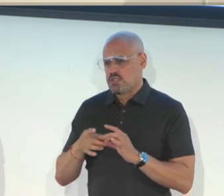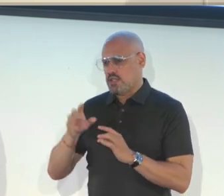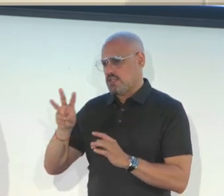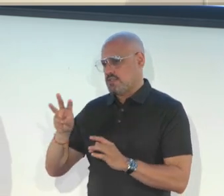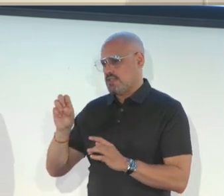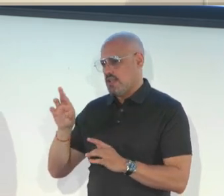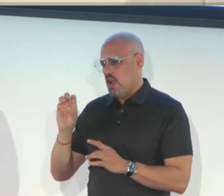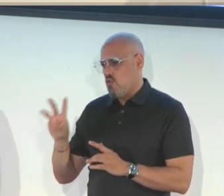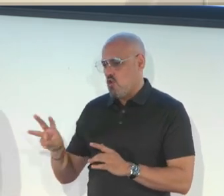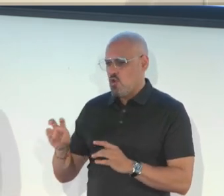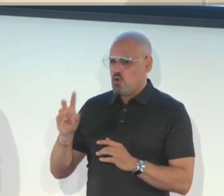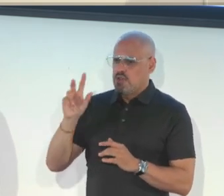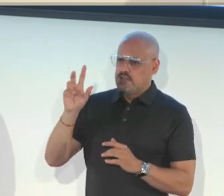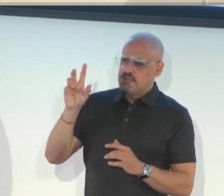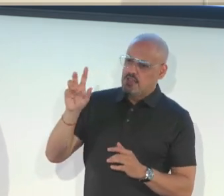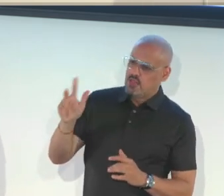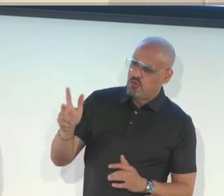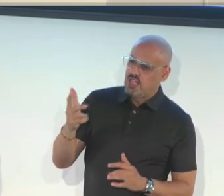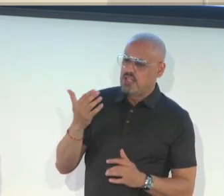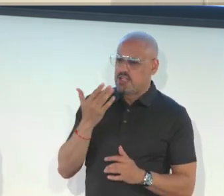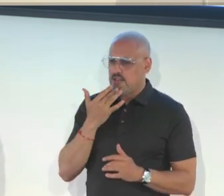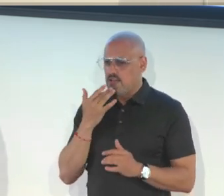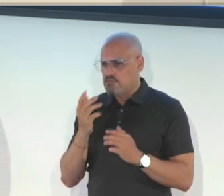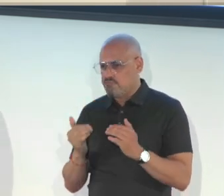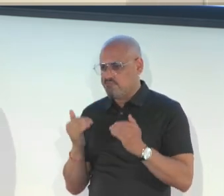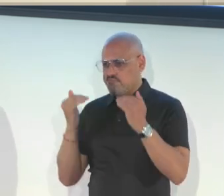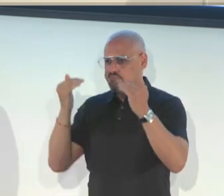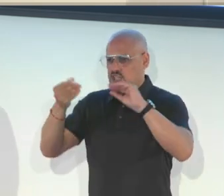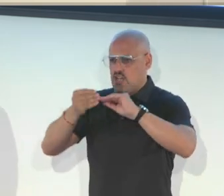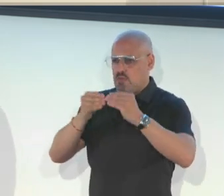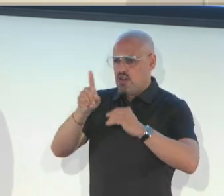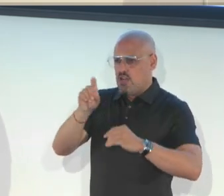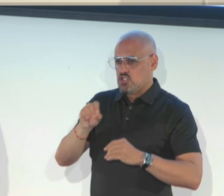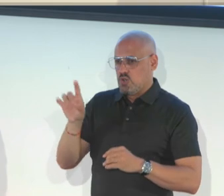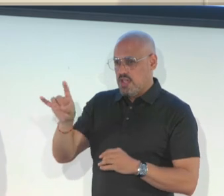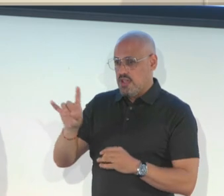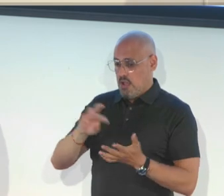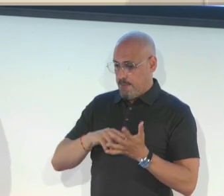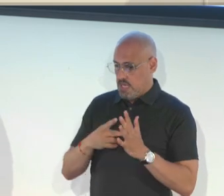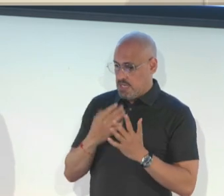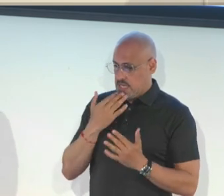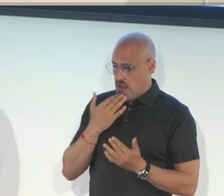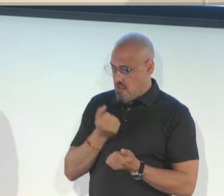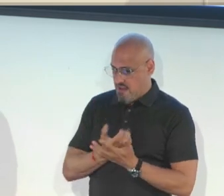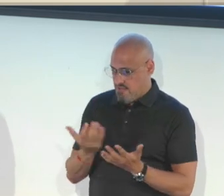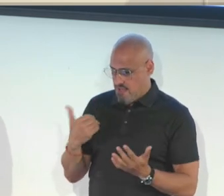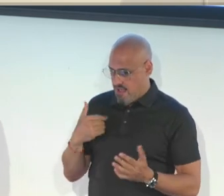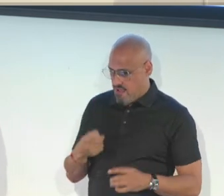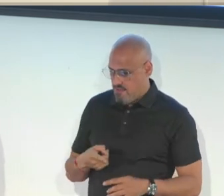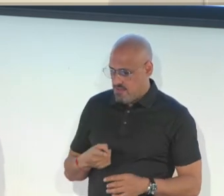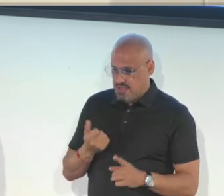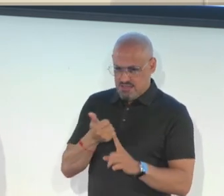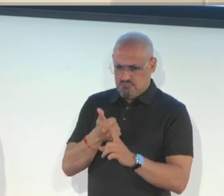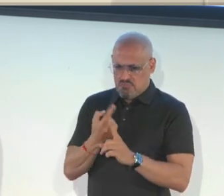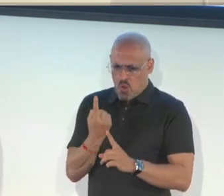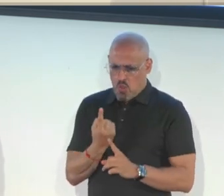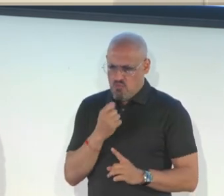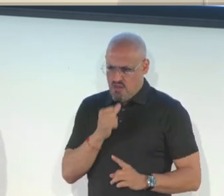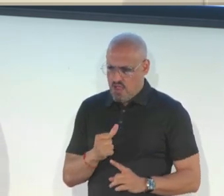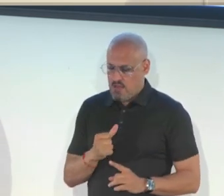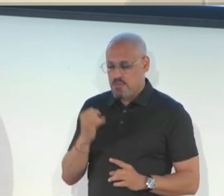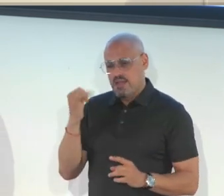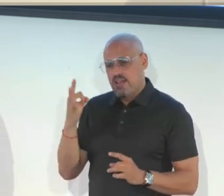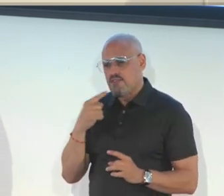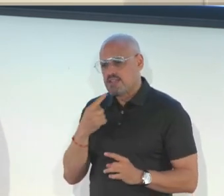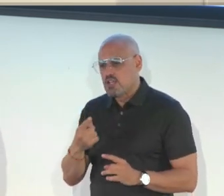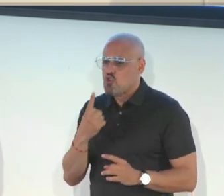3 colors, which takes that number up to 108, but arguably, does that color mean anything? Not on its own, but what if I tell you